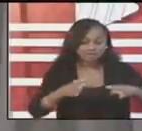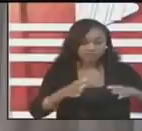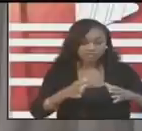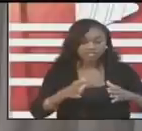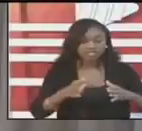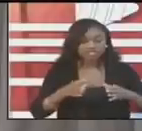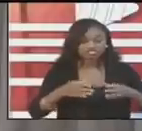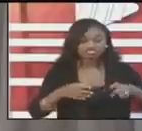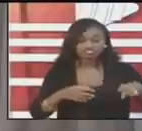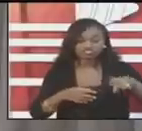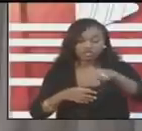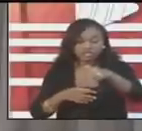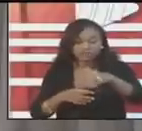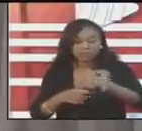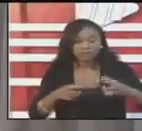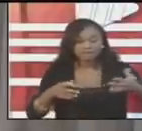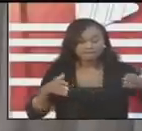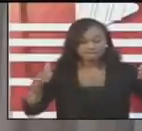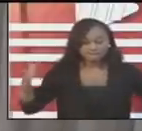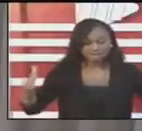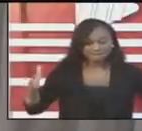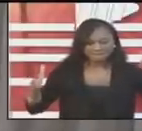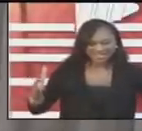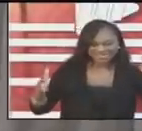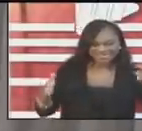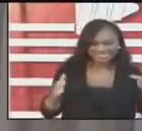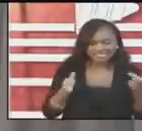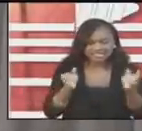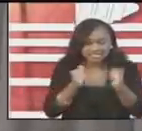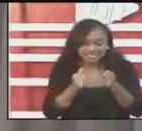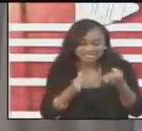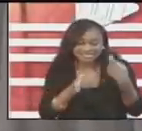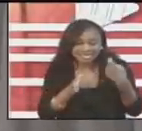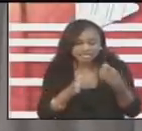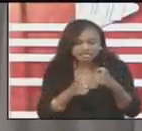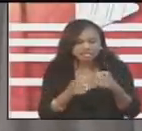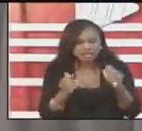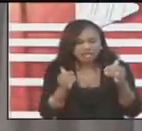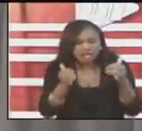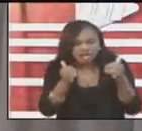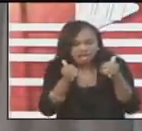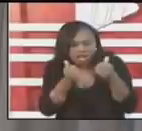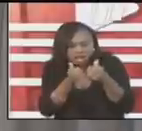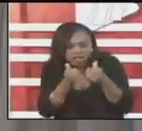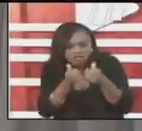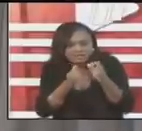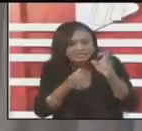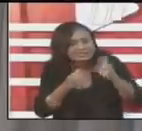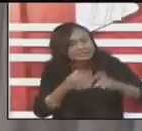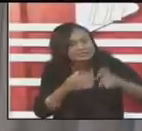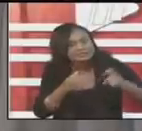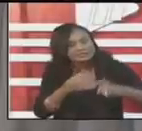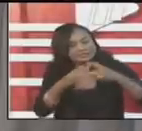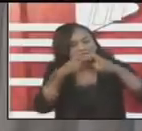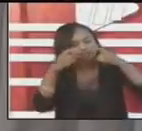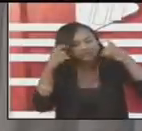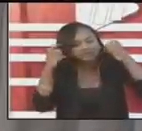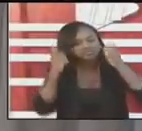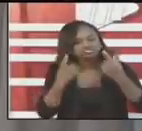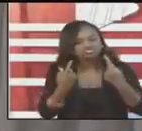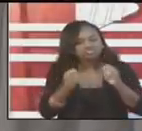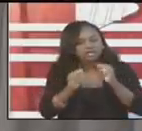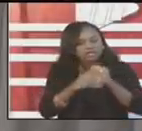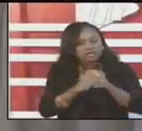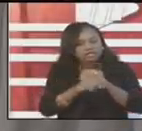coming in a maxi or a taxi, that close contact areas that we should be wearing a mask to prevent any sort of spread.